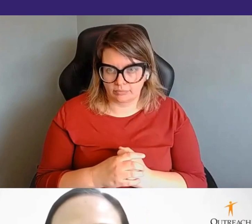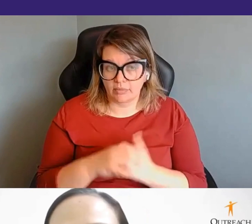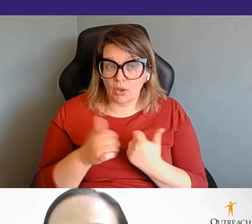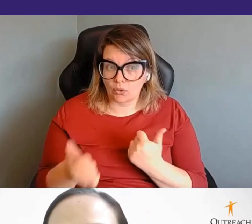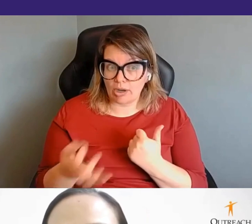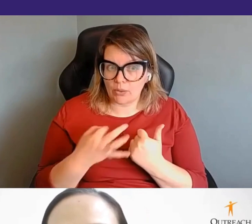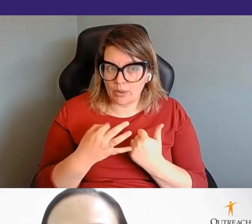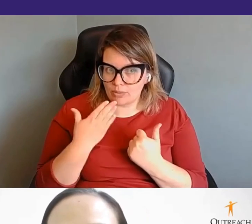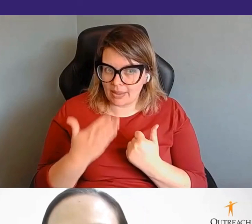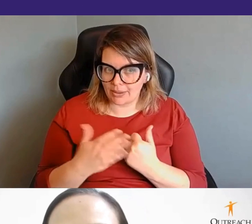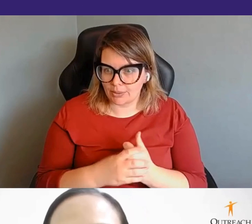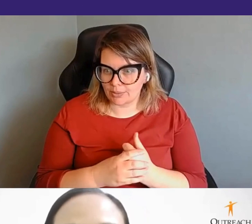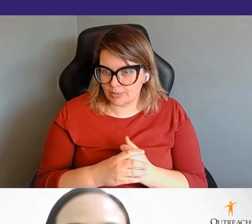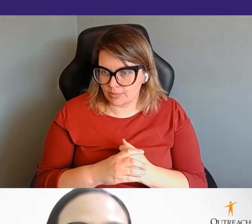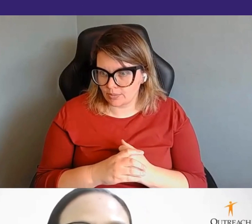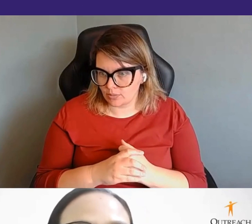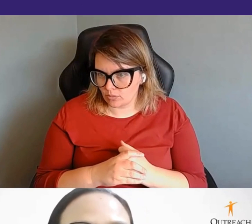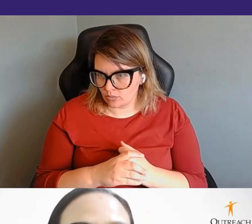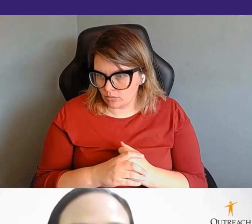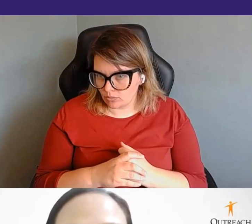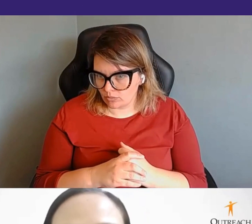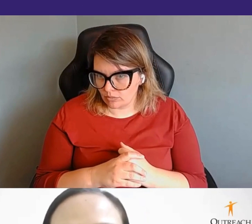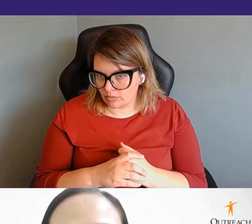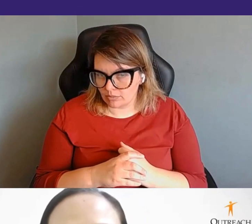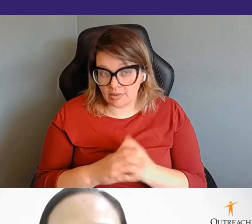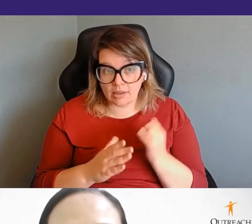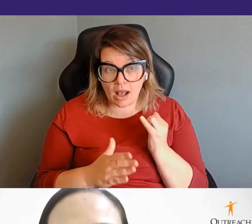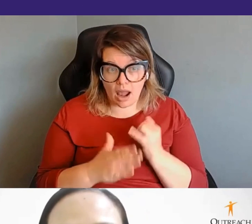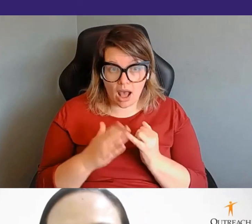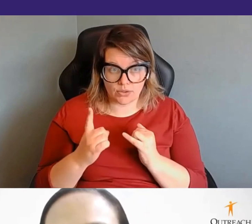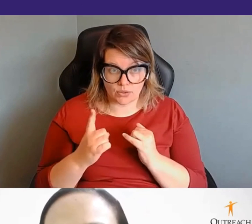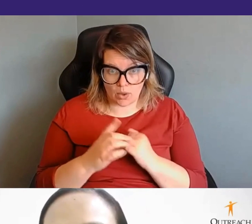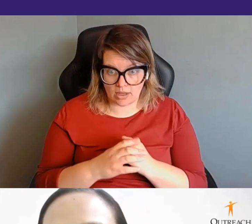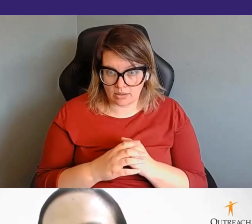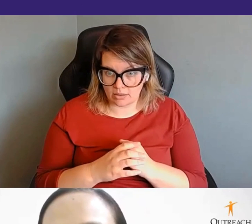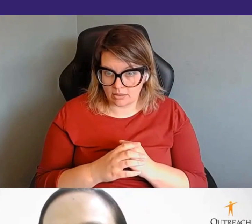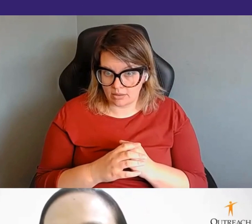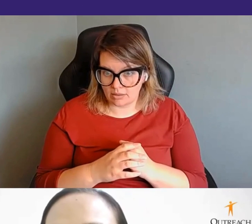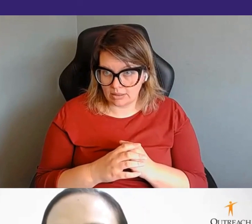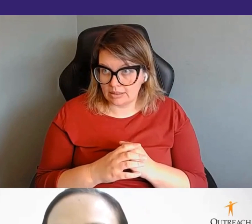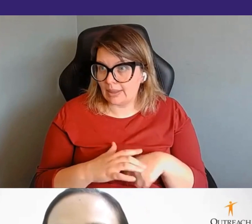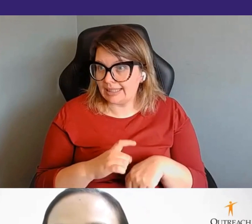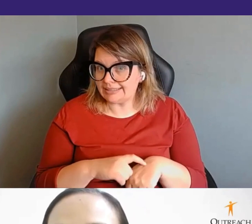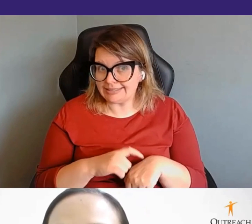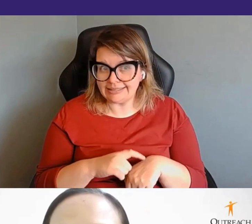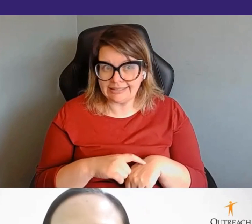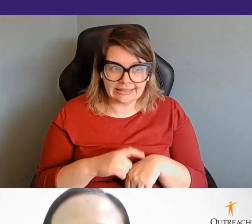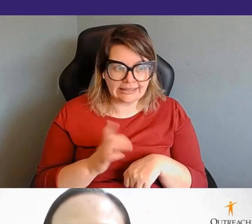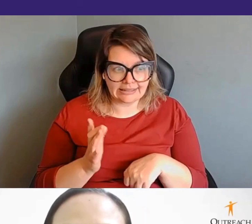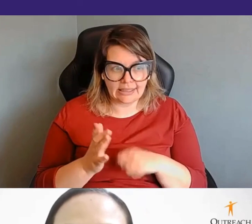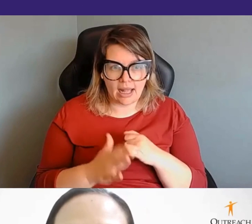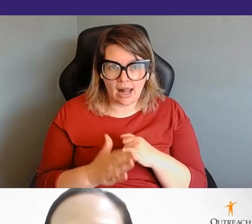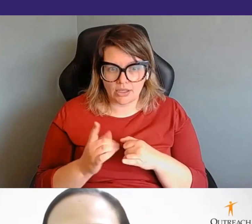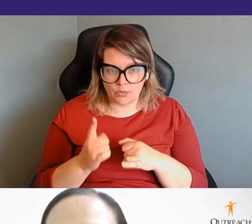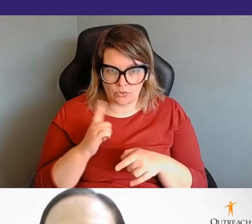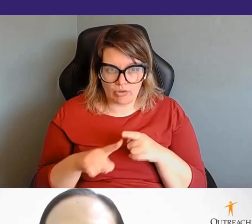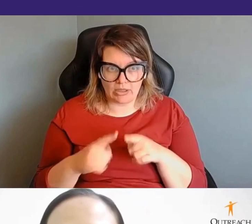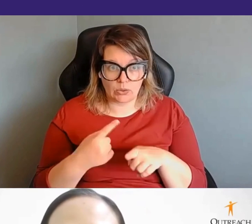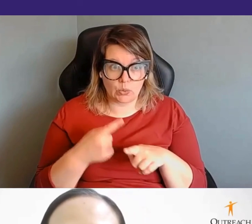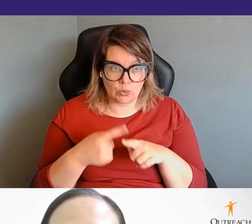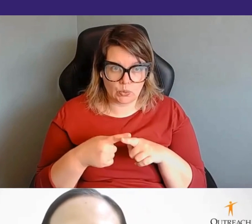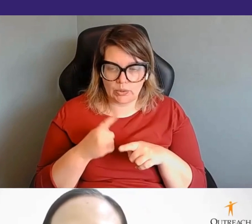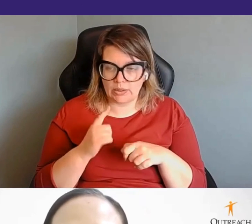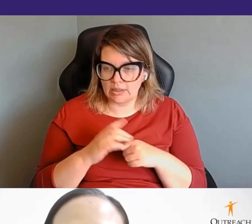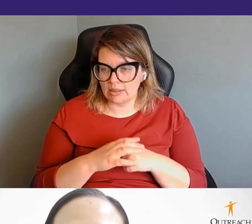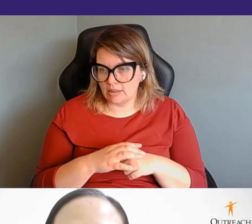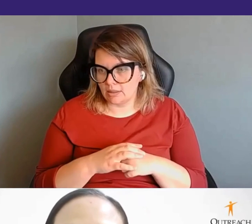question. Thanks, Laura. And lastly, I don't want to hold people for too long, but we'll see if we can wrap up with this last